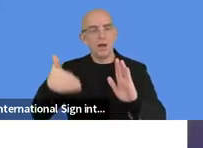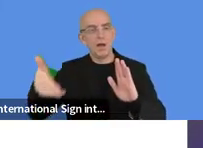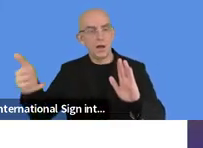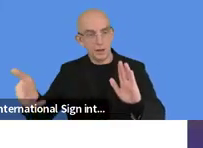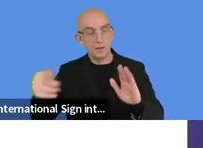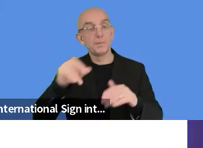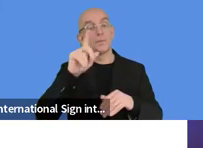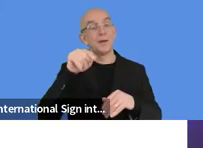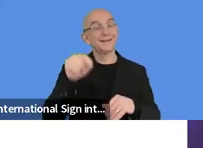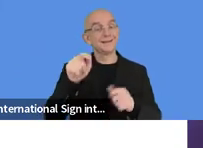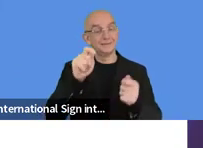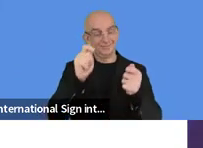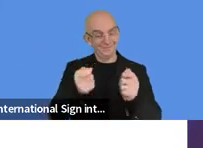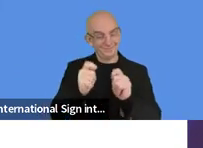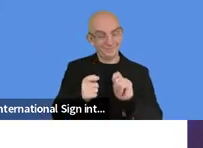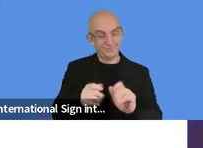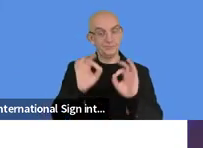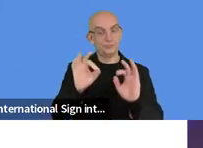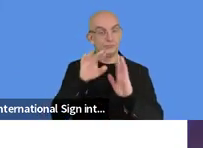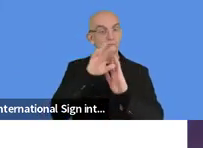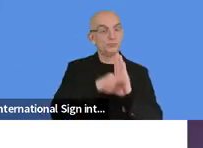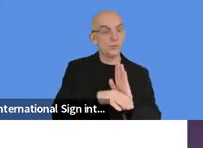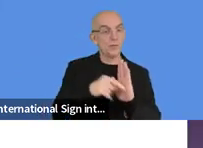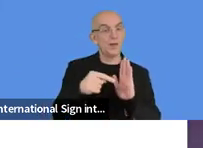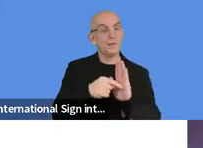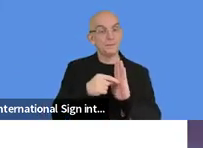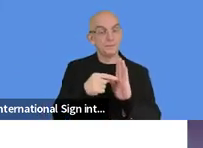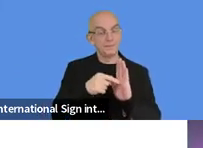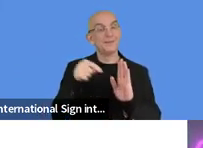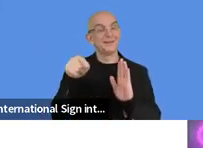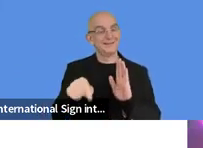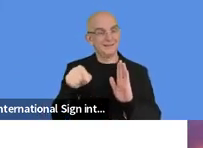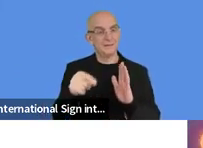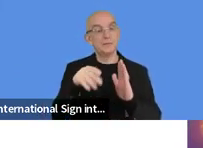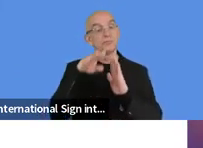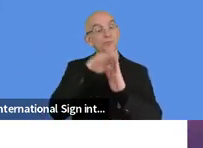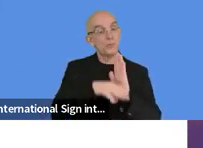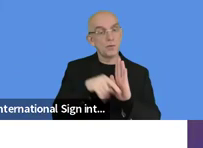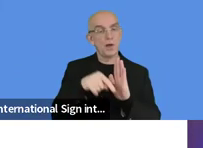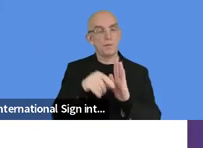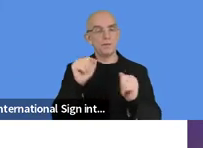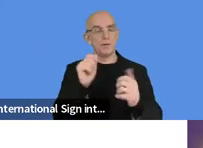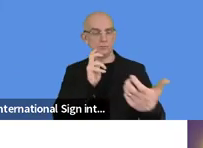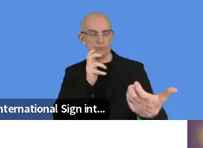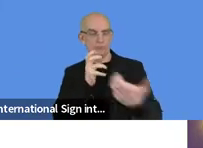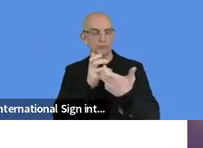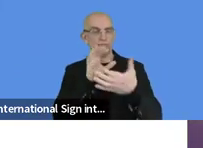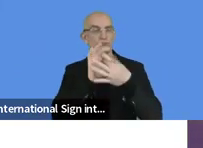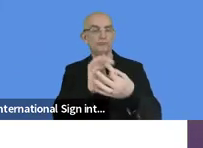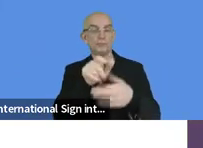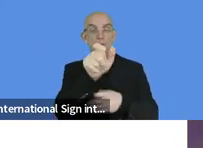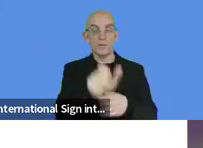a really vast network of NGOs, government agencies, major industrial corporate